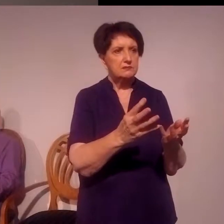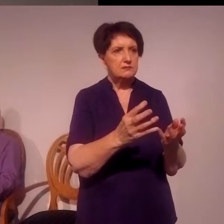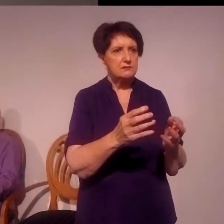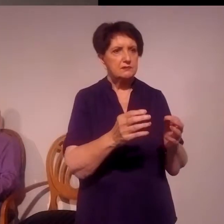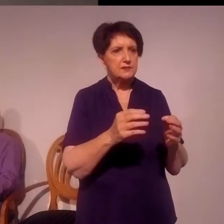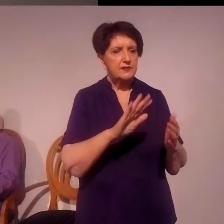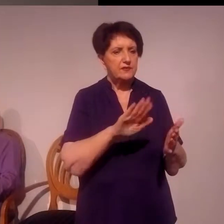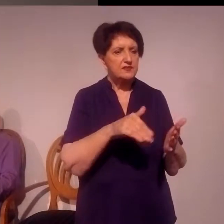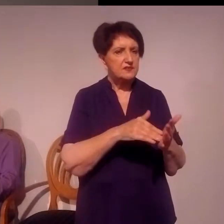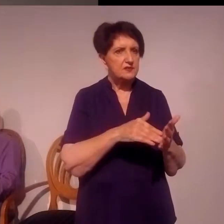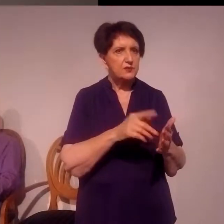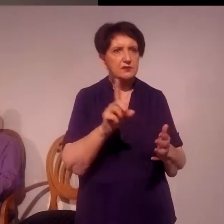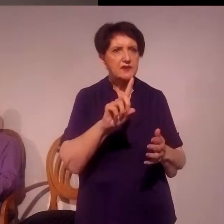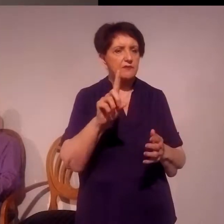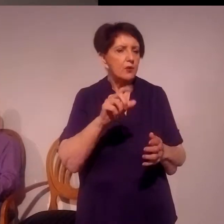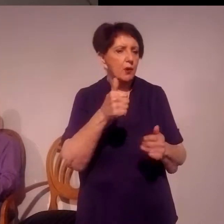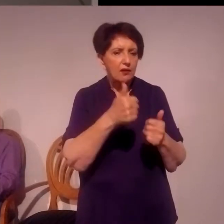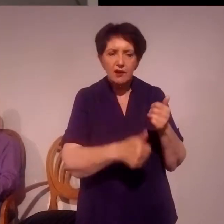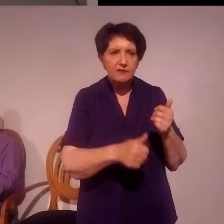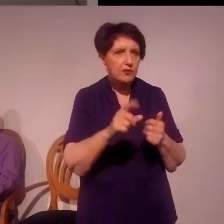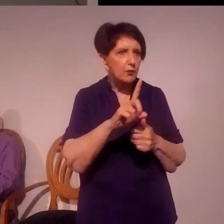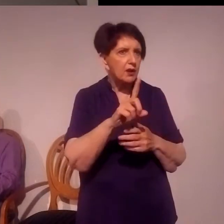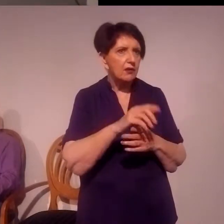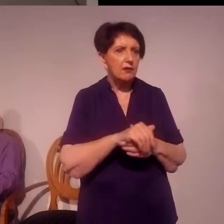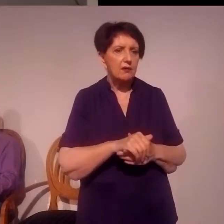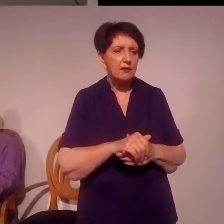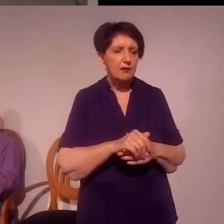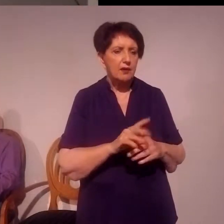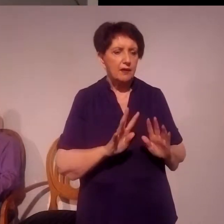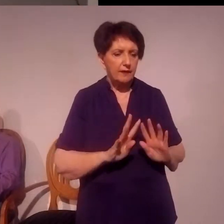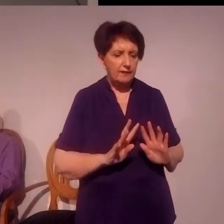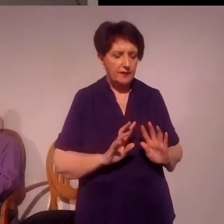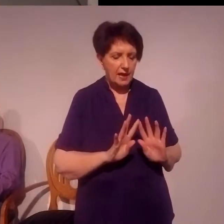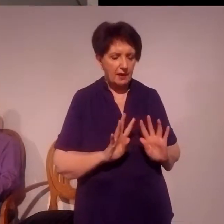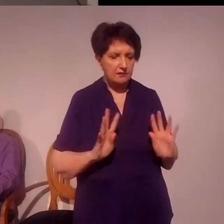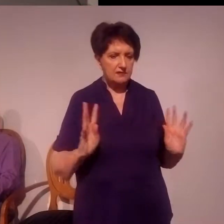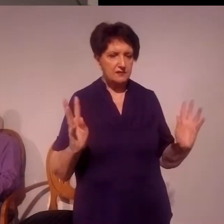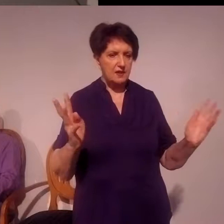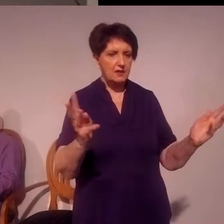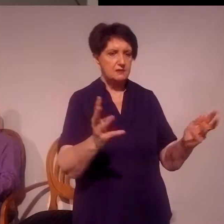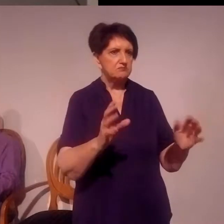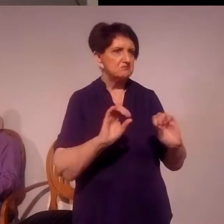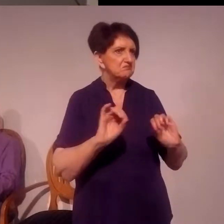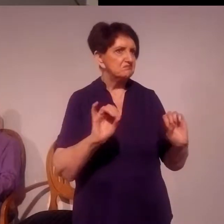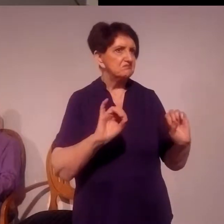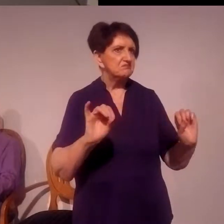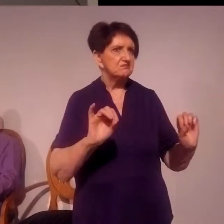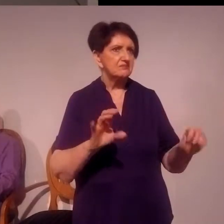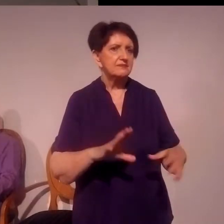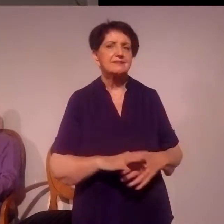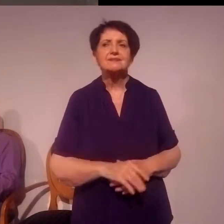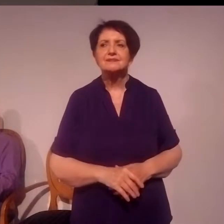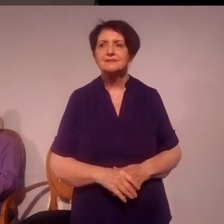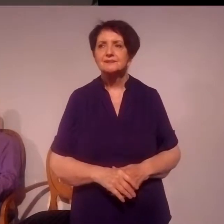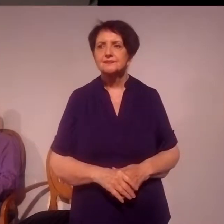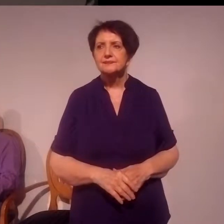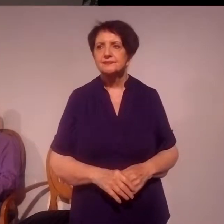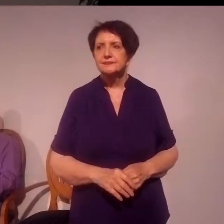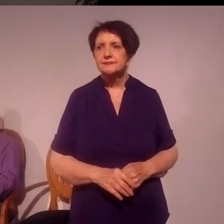whose center is everywhere and whose circumference is nowhere.